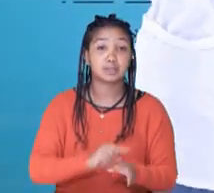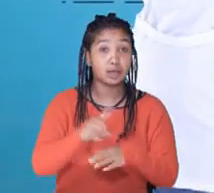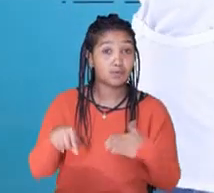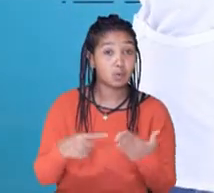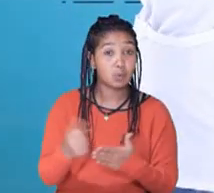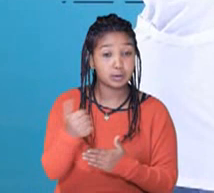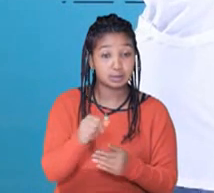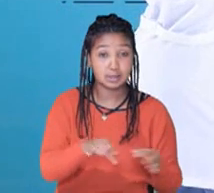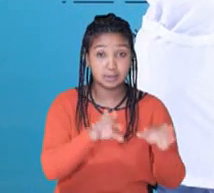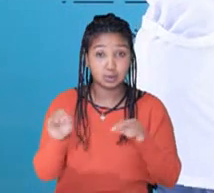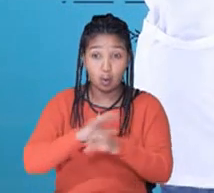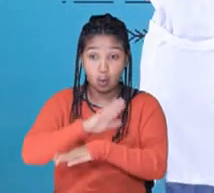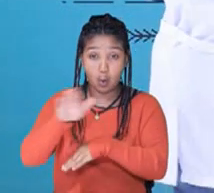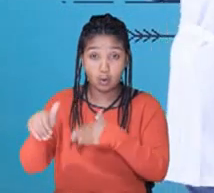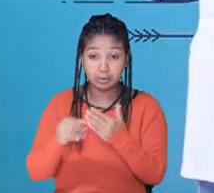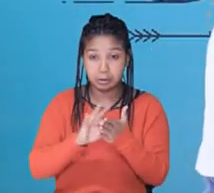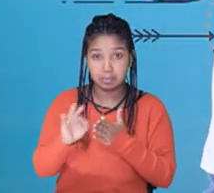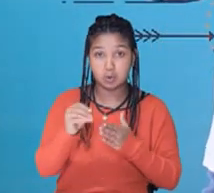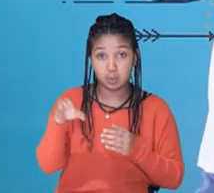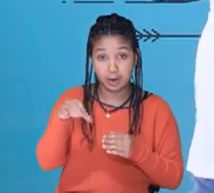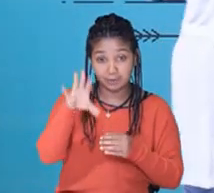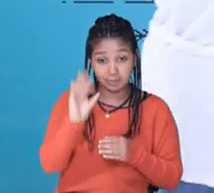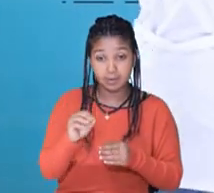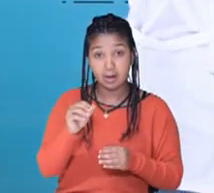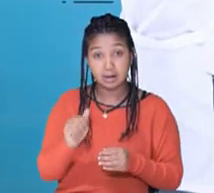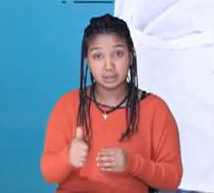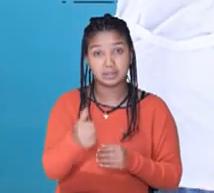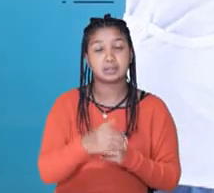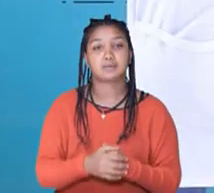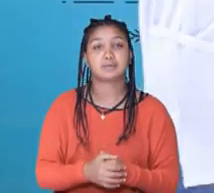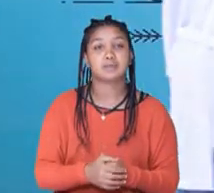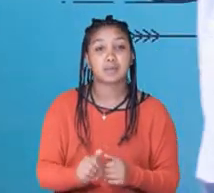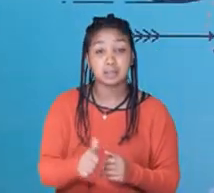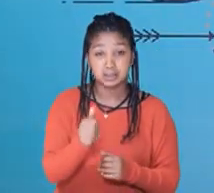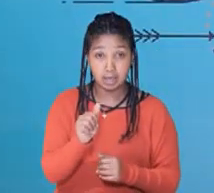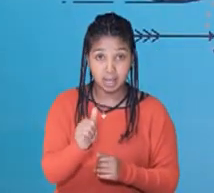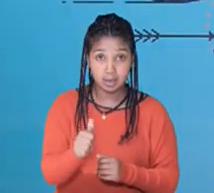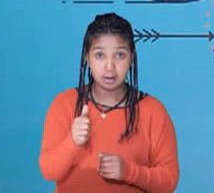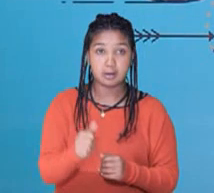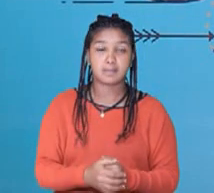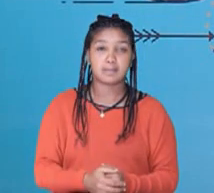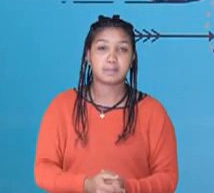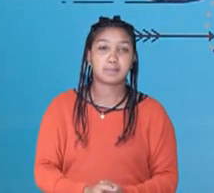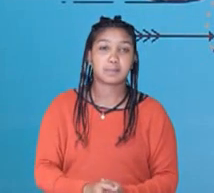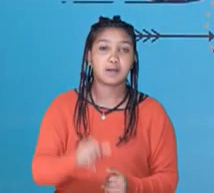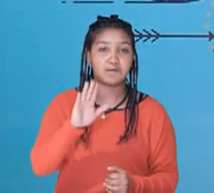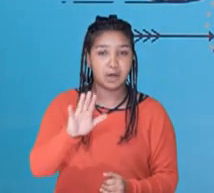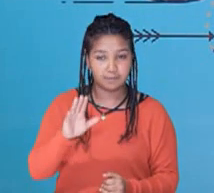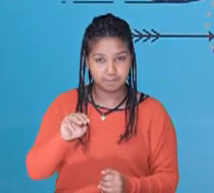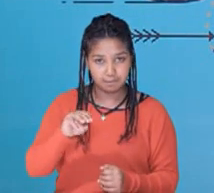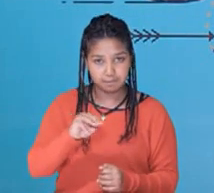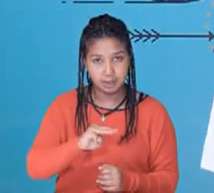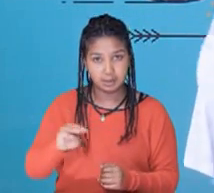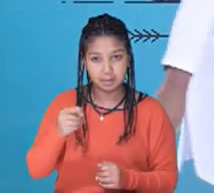Therefore, when you substitute all the numbers, you can find acceleration. Acceleration A as 5